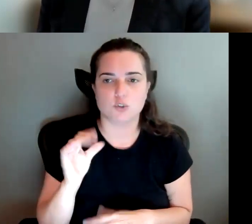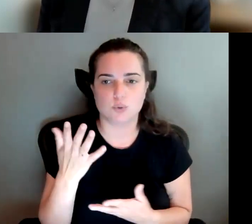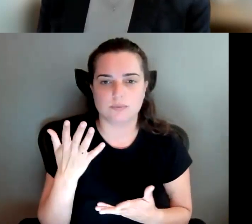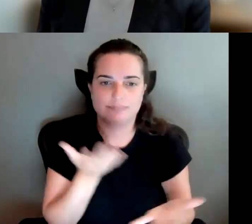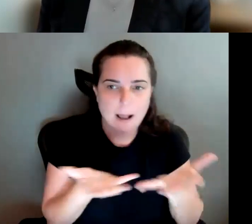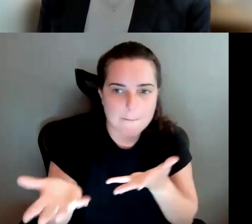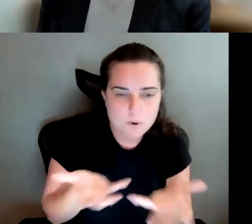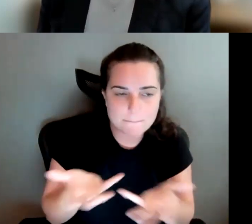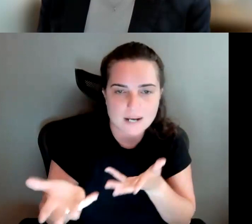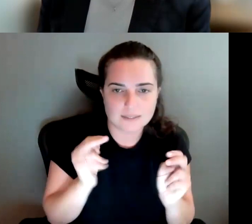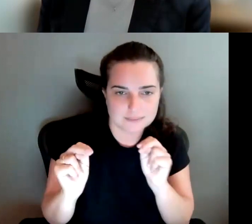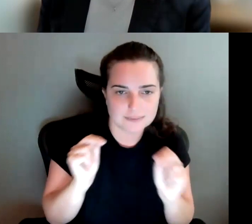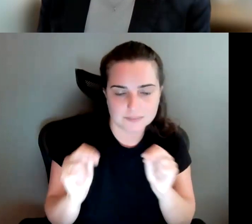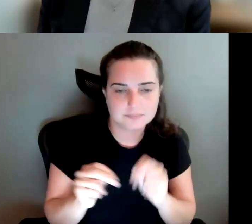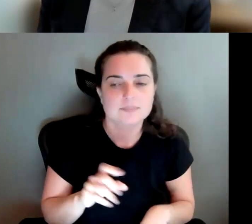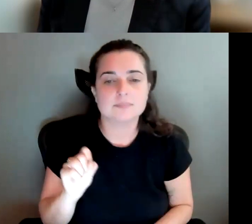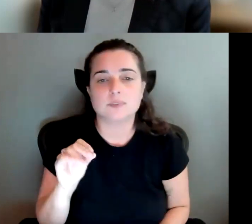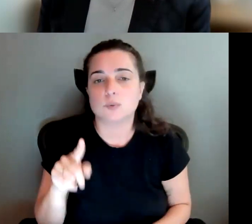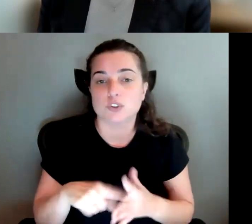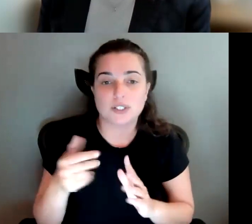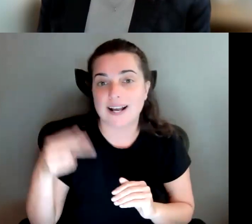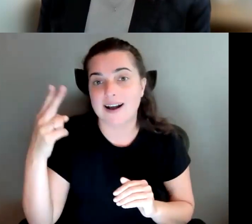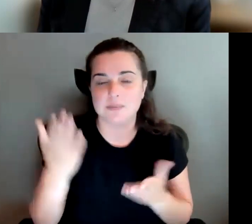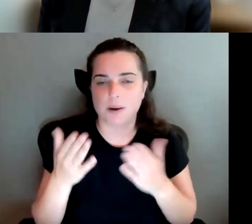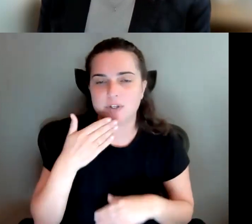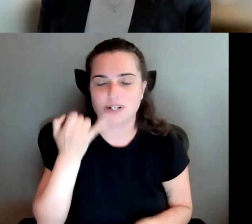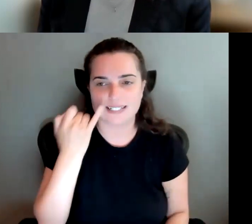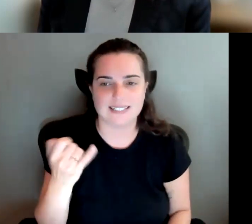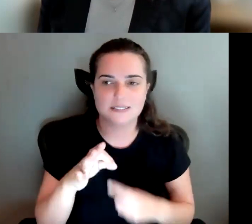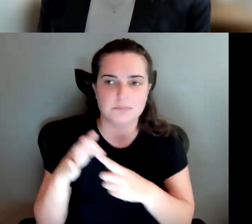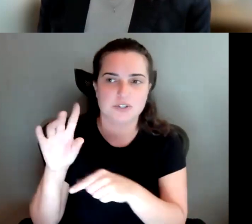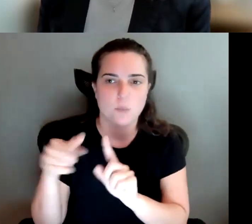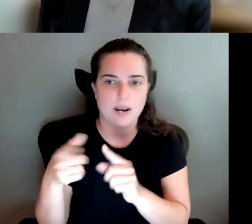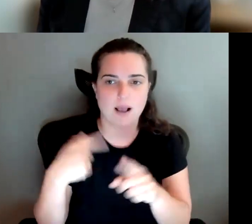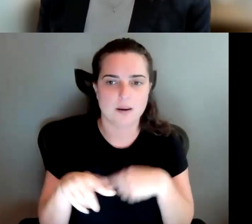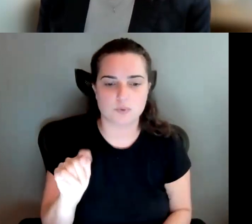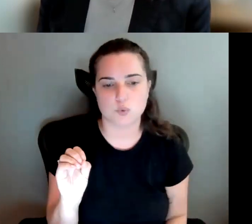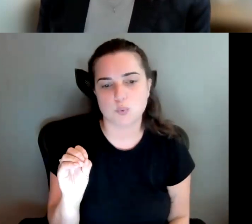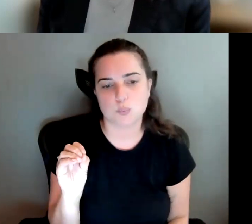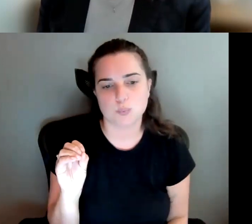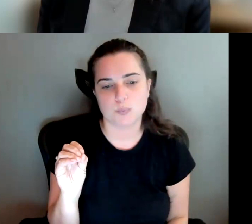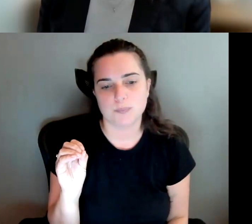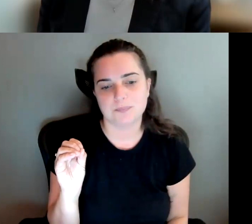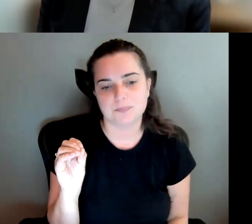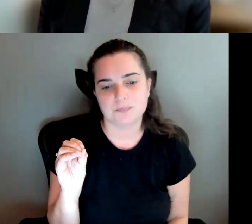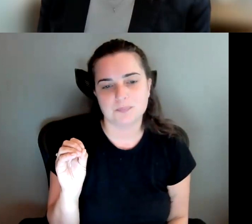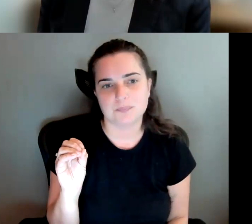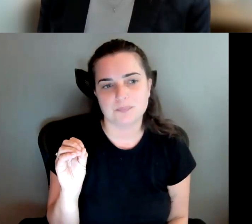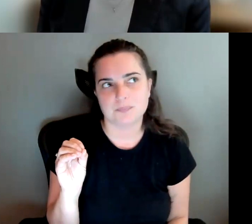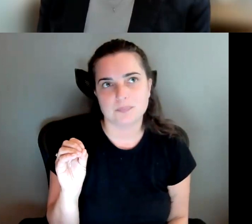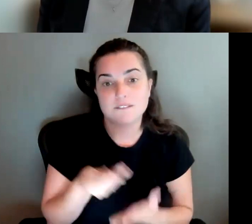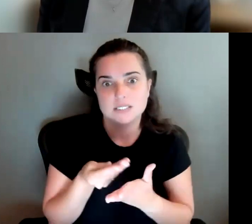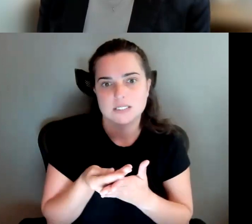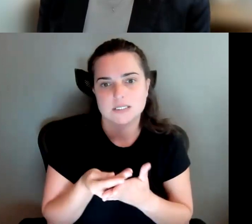is probably a good idea especially when it comes to funding that could